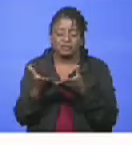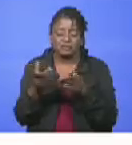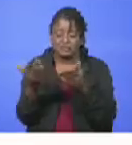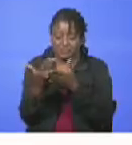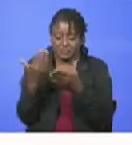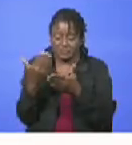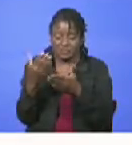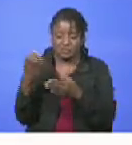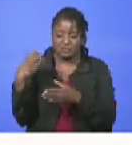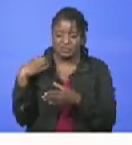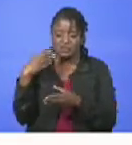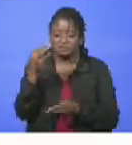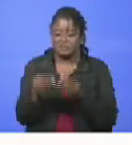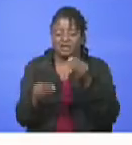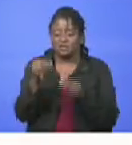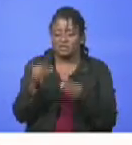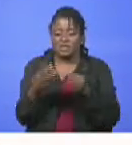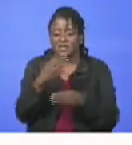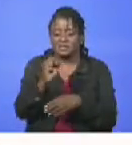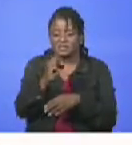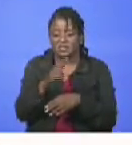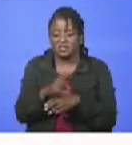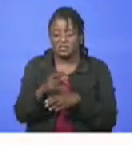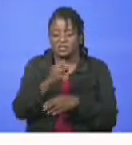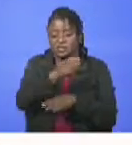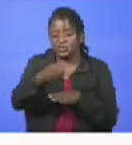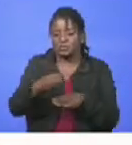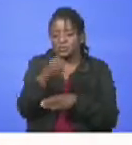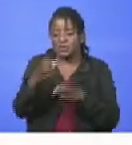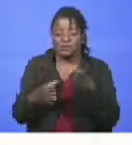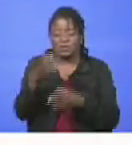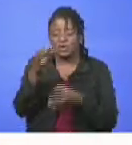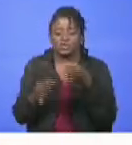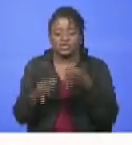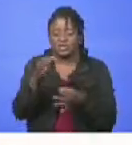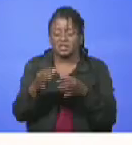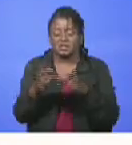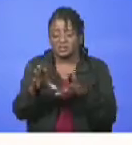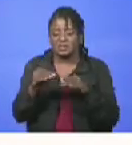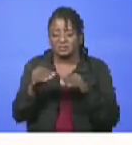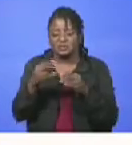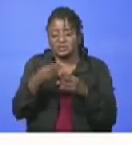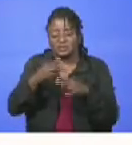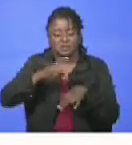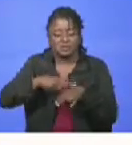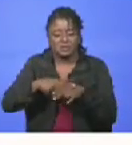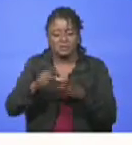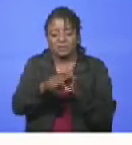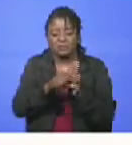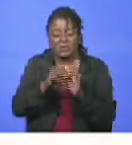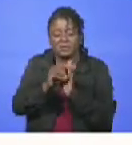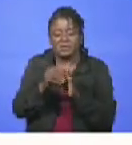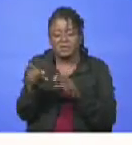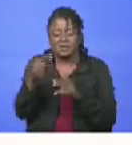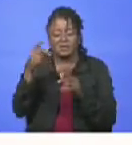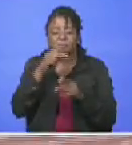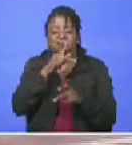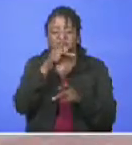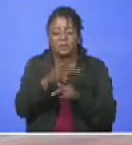Chief Magistrate and Senior Supreme Court Judge. In accepting the temporary appointment, Justice Isaacs promised to